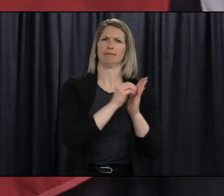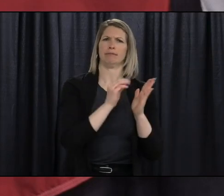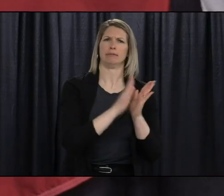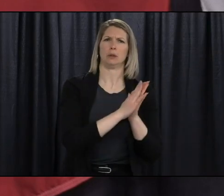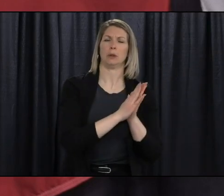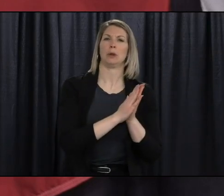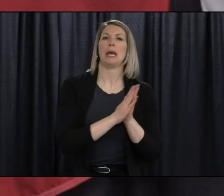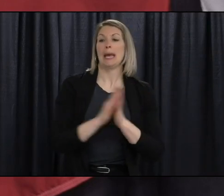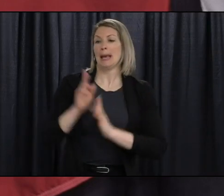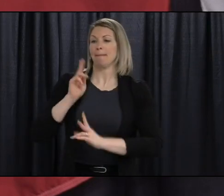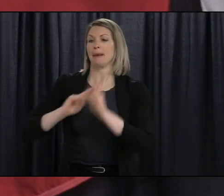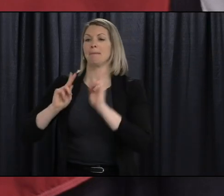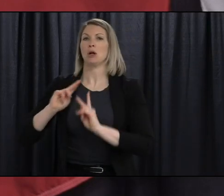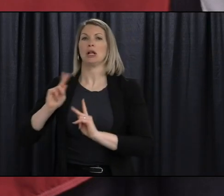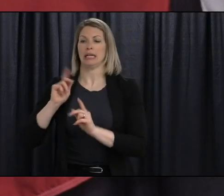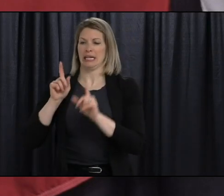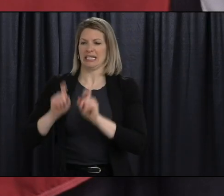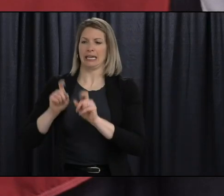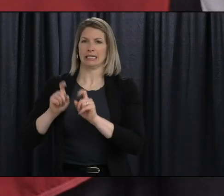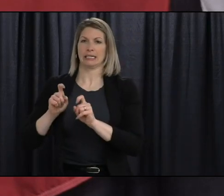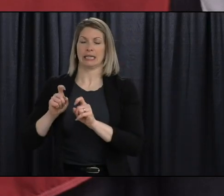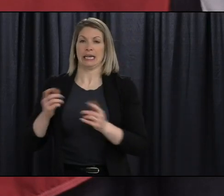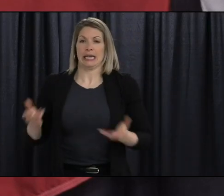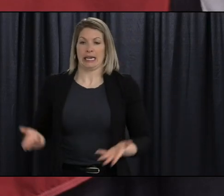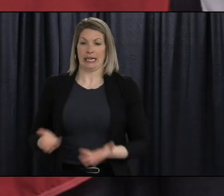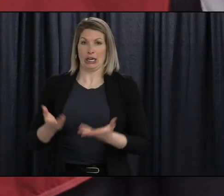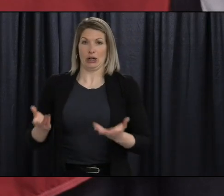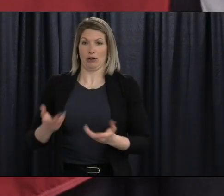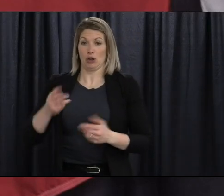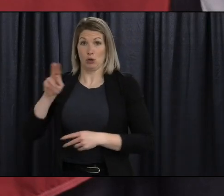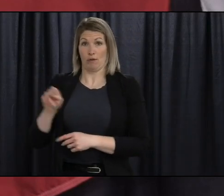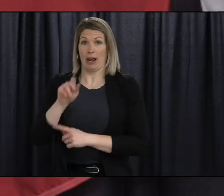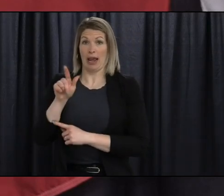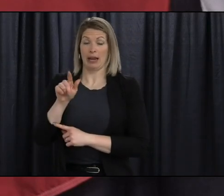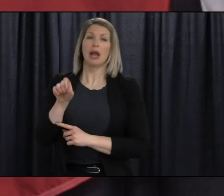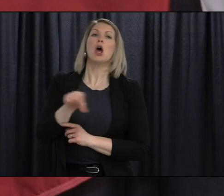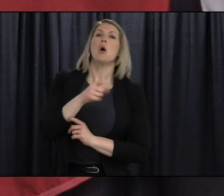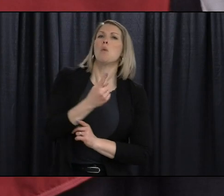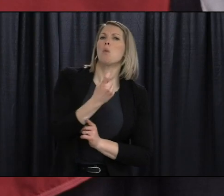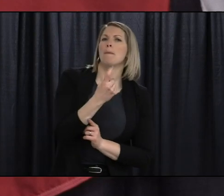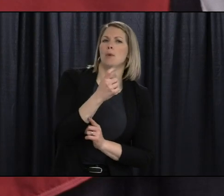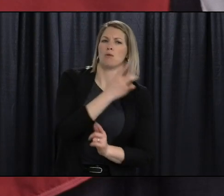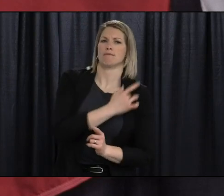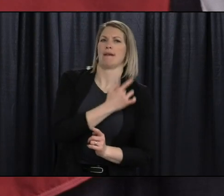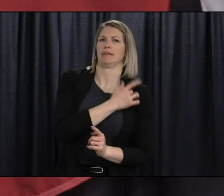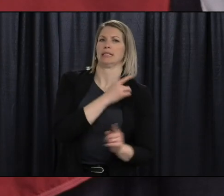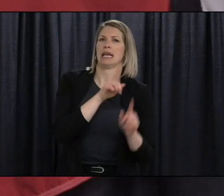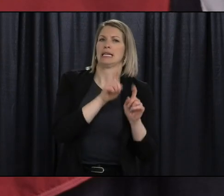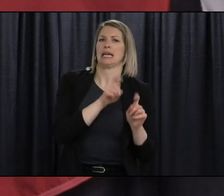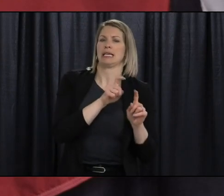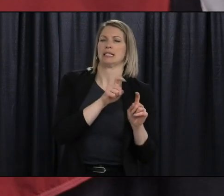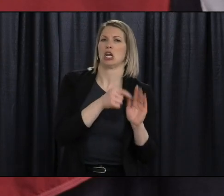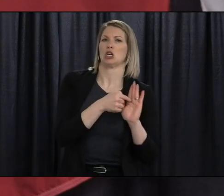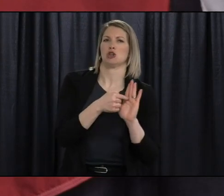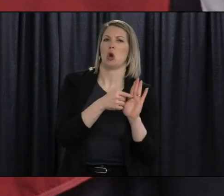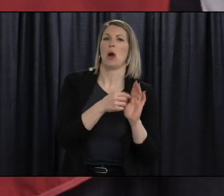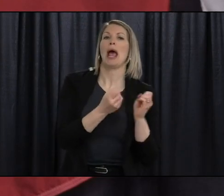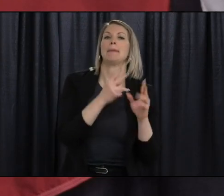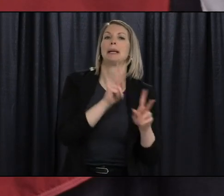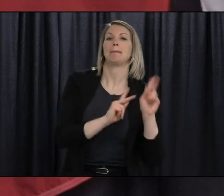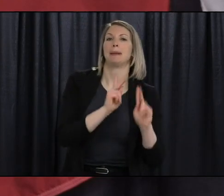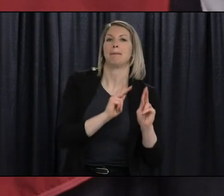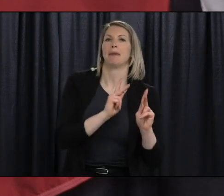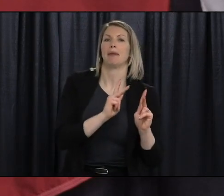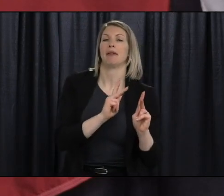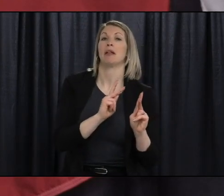be us and one other province. Most provinces are recording their numbers by the number of